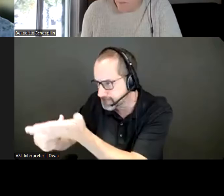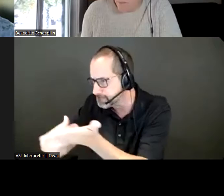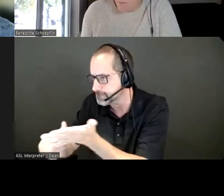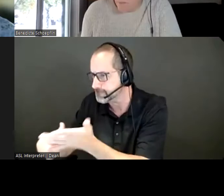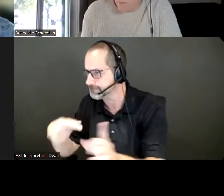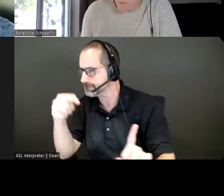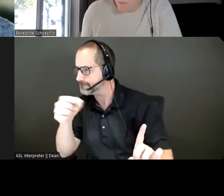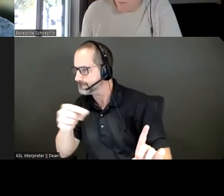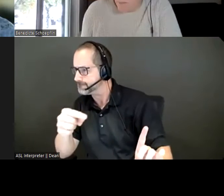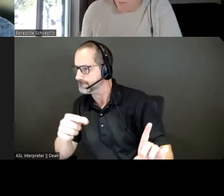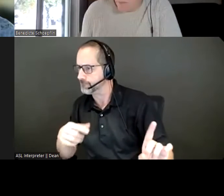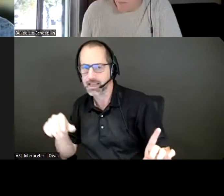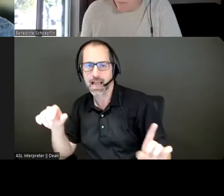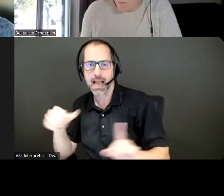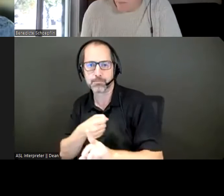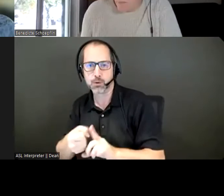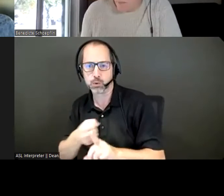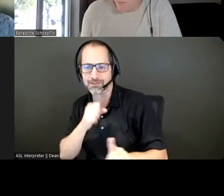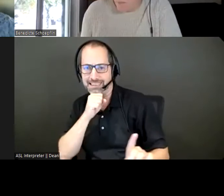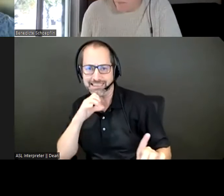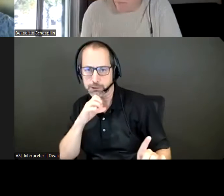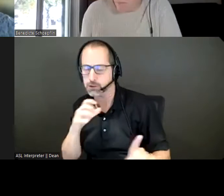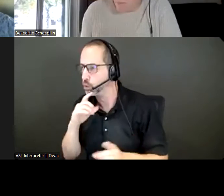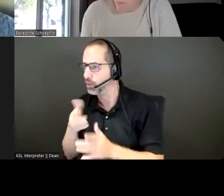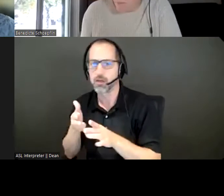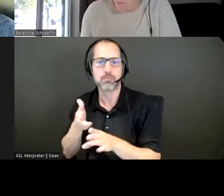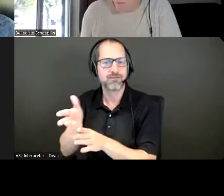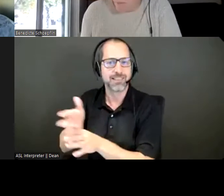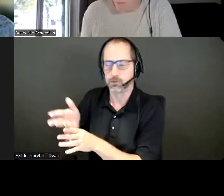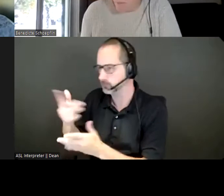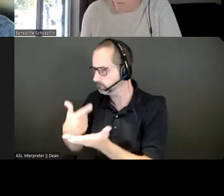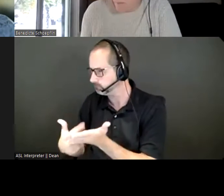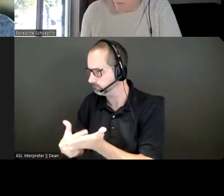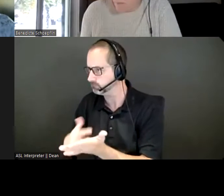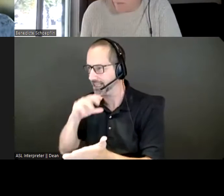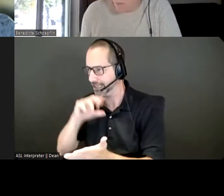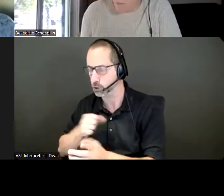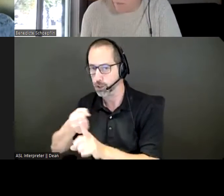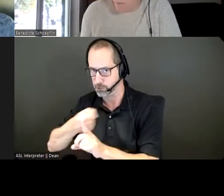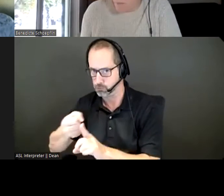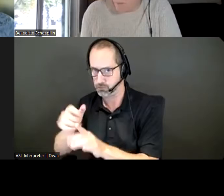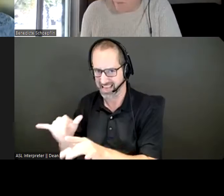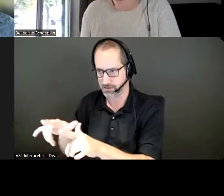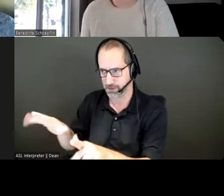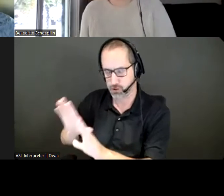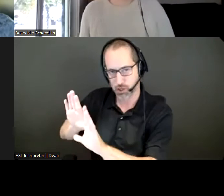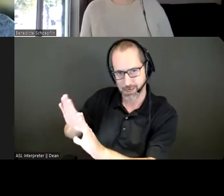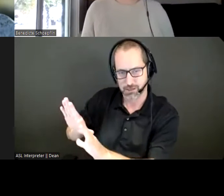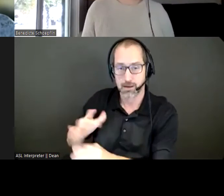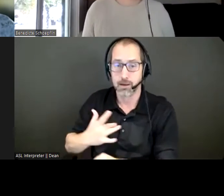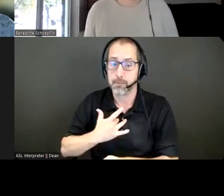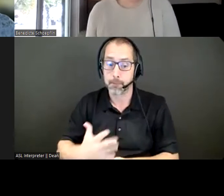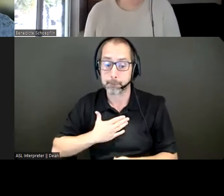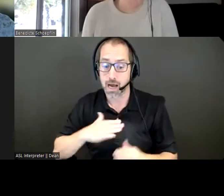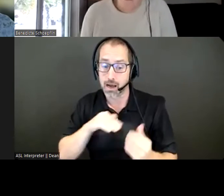professionals, whether or not a senior is experiencing that. Generally, the way that I've always approached it is more of a holistic